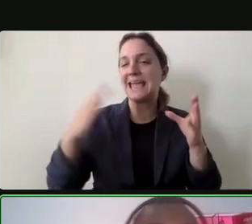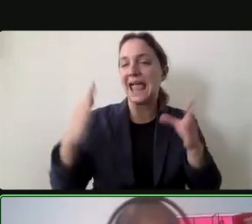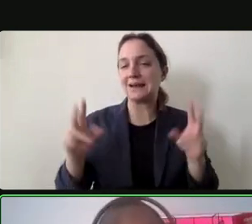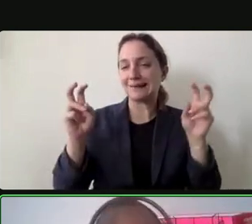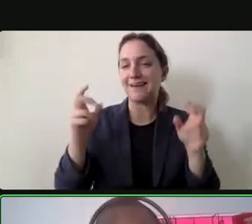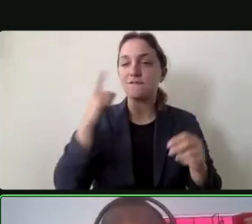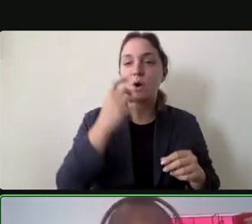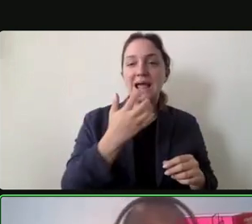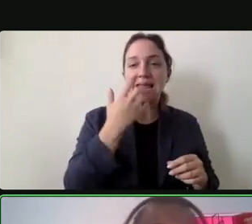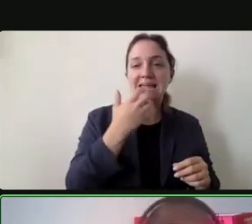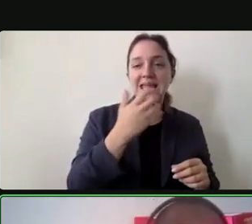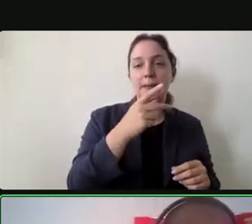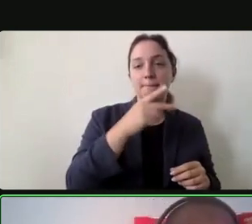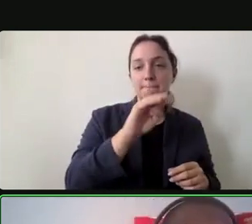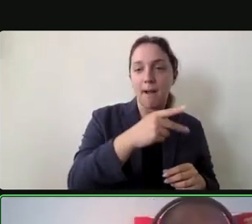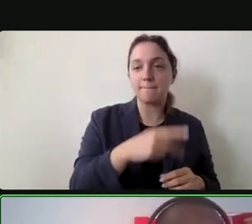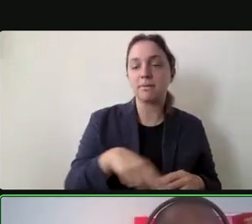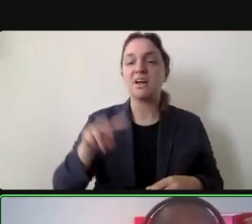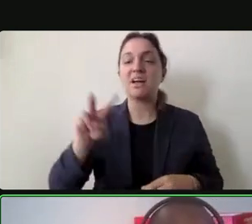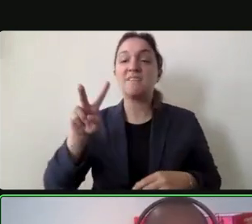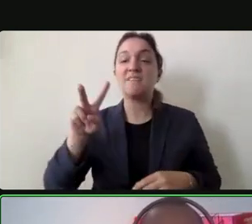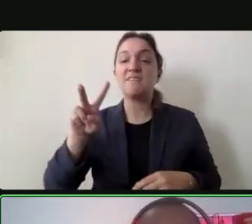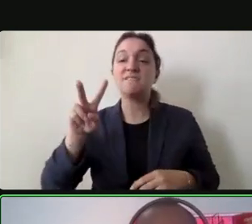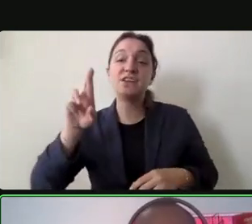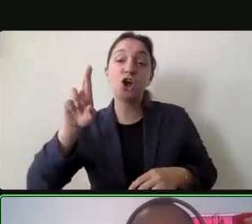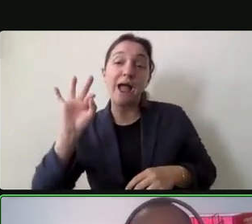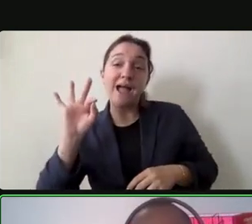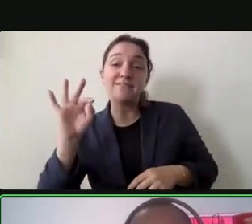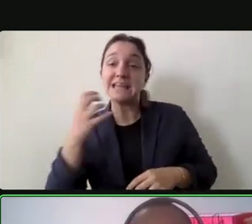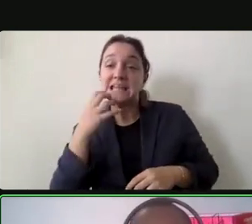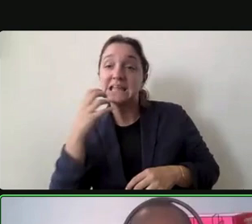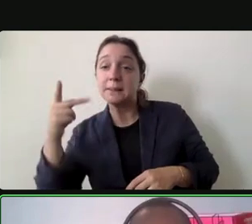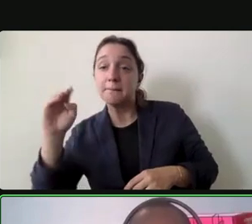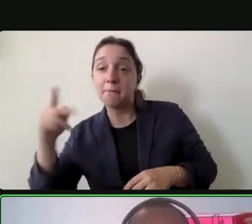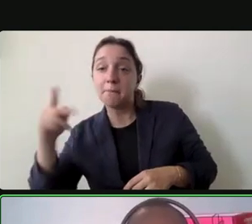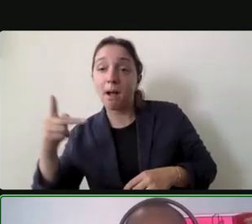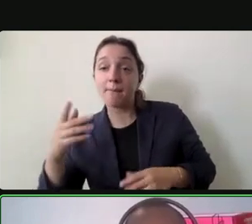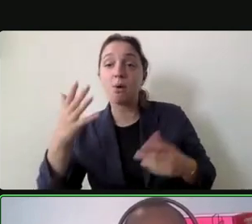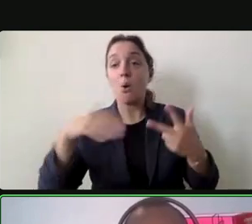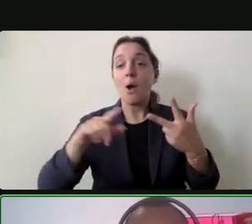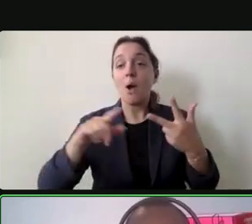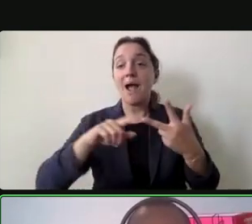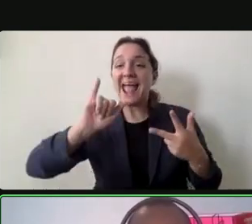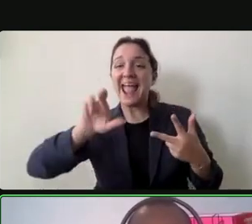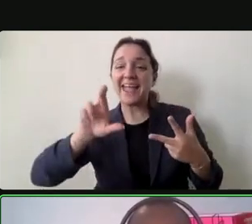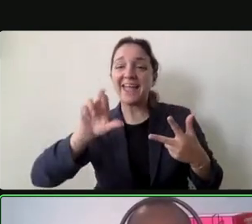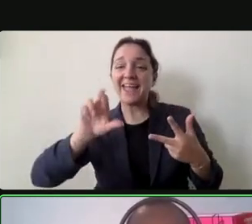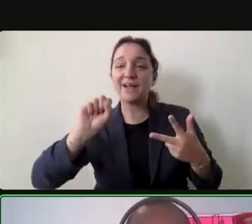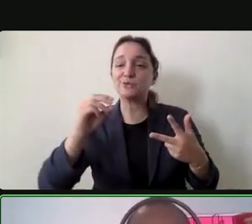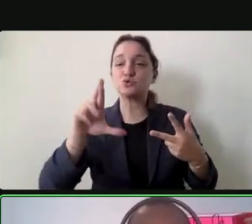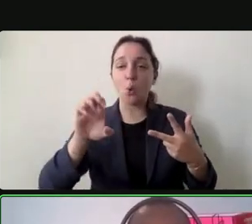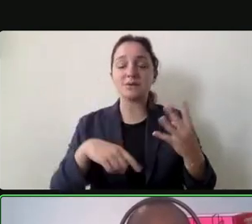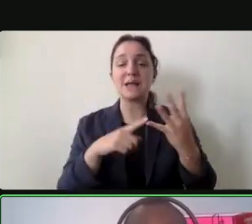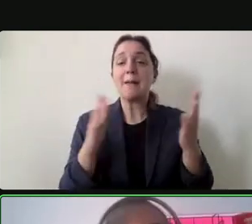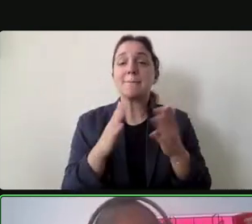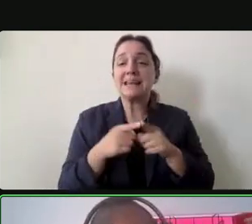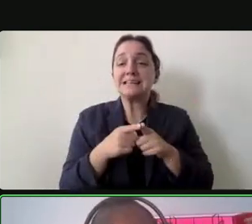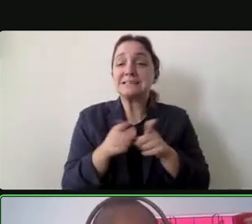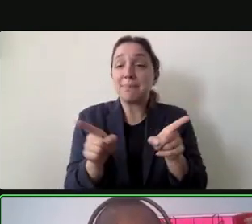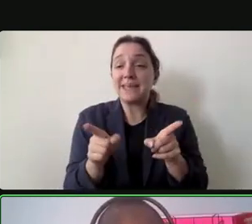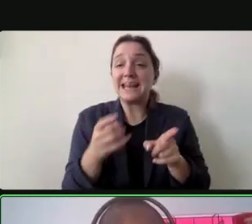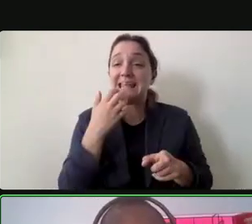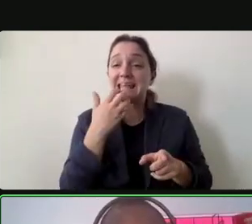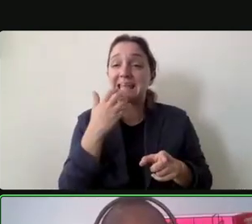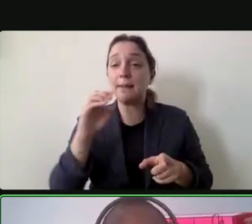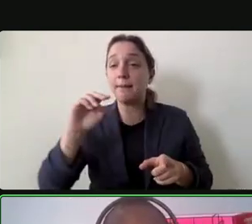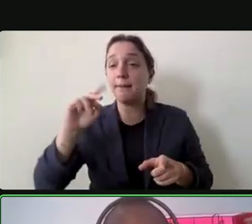for VRF heat pumps or air source, mini split heat pumps in buildings. How many of those